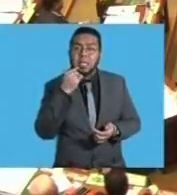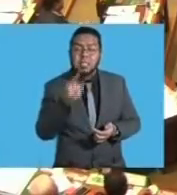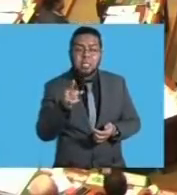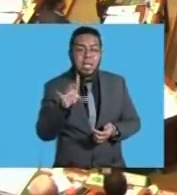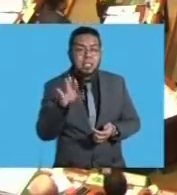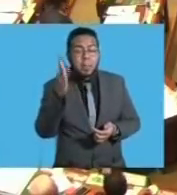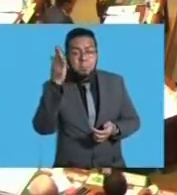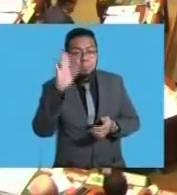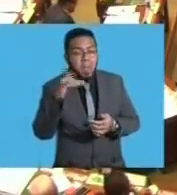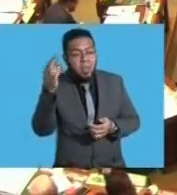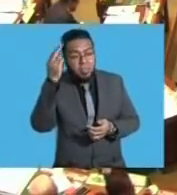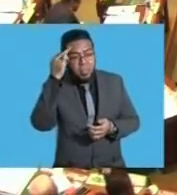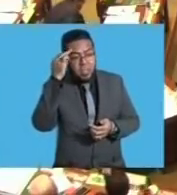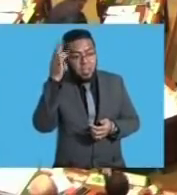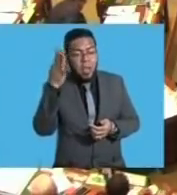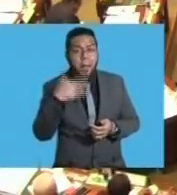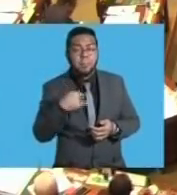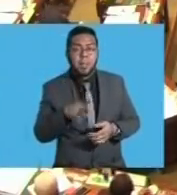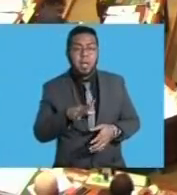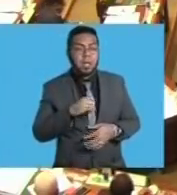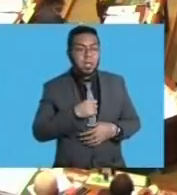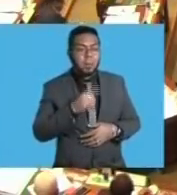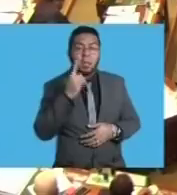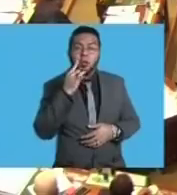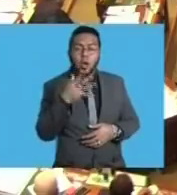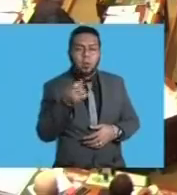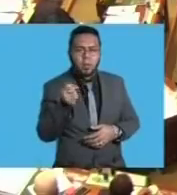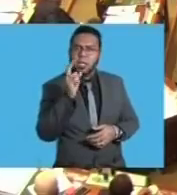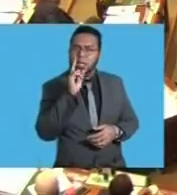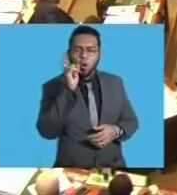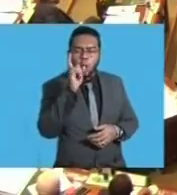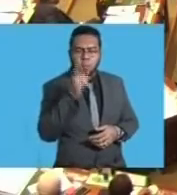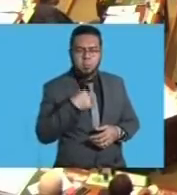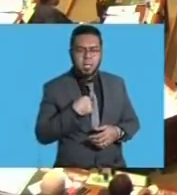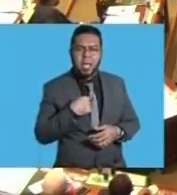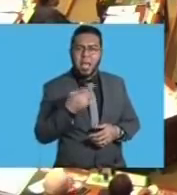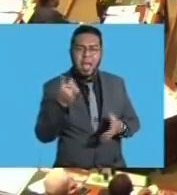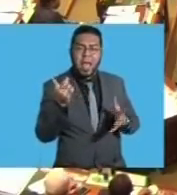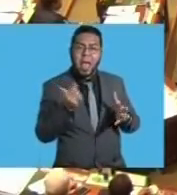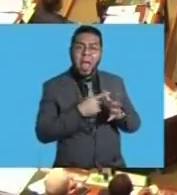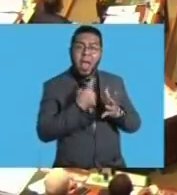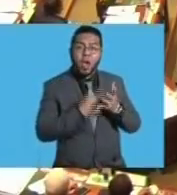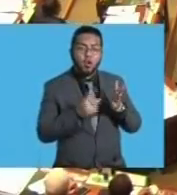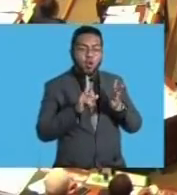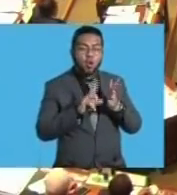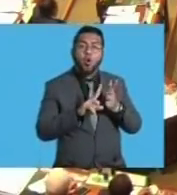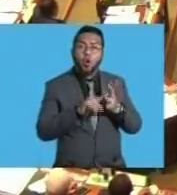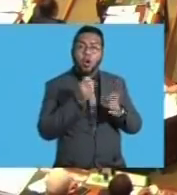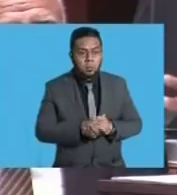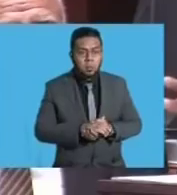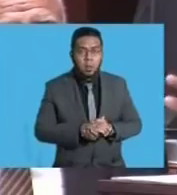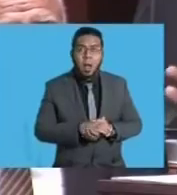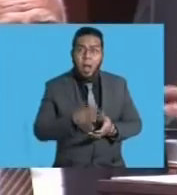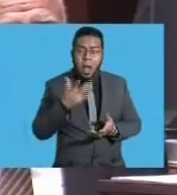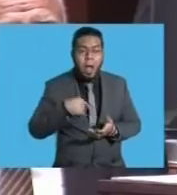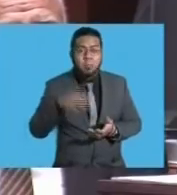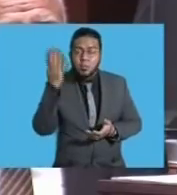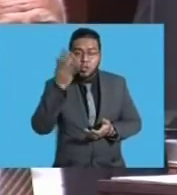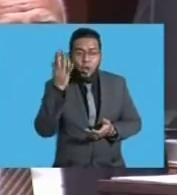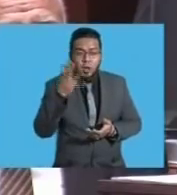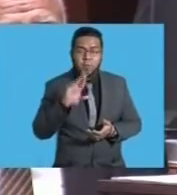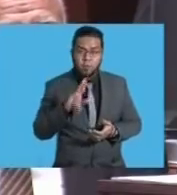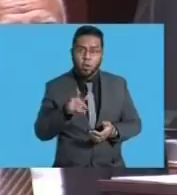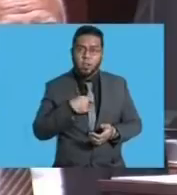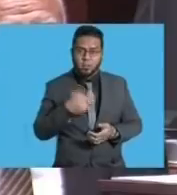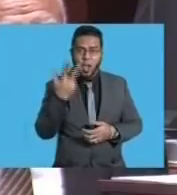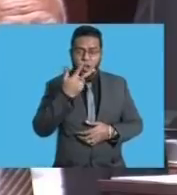that he may think that I may have arrogance, but he can't call me arrogant. That's the standing orders as we've established. I'm sorry for that, if